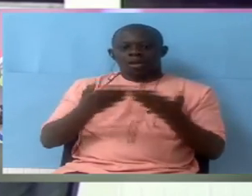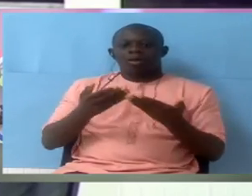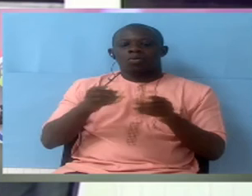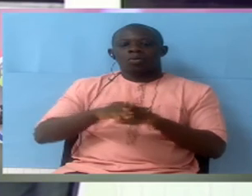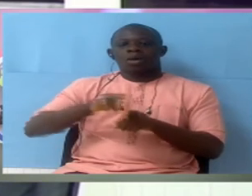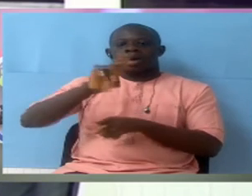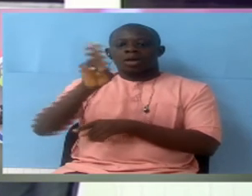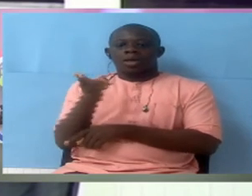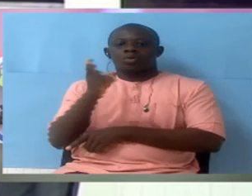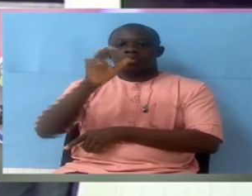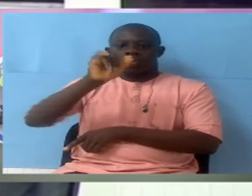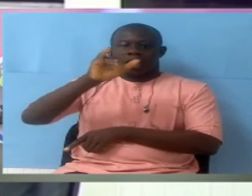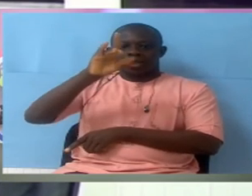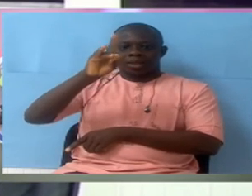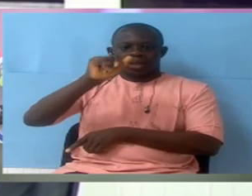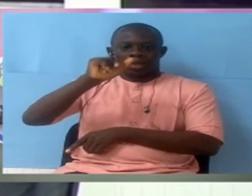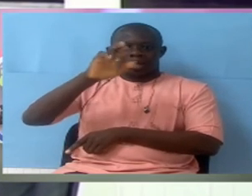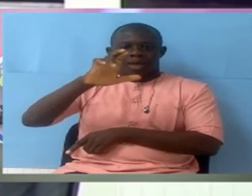torture chamber. Before then,